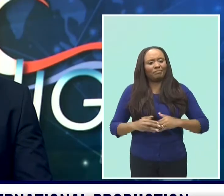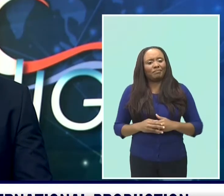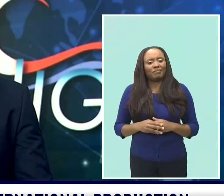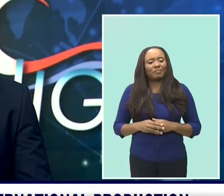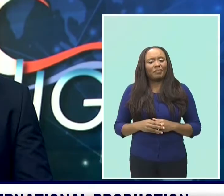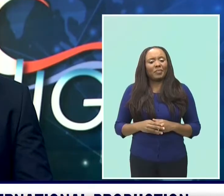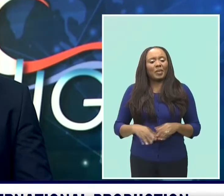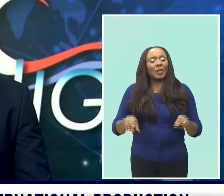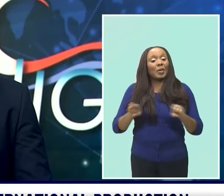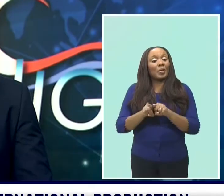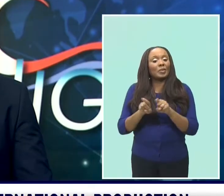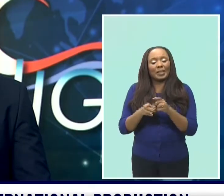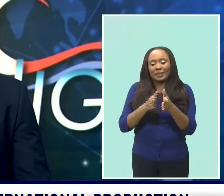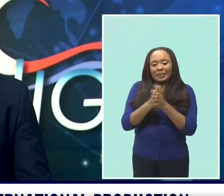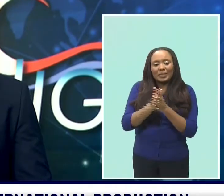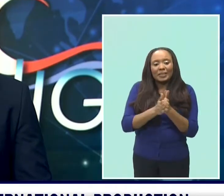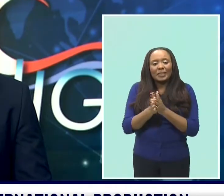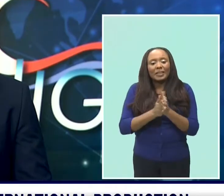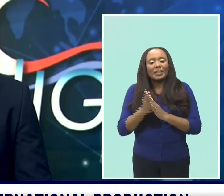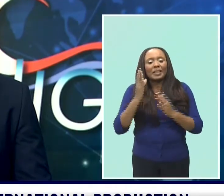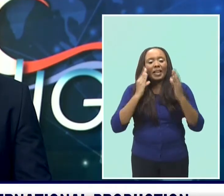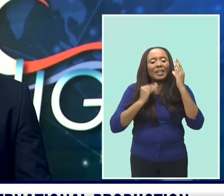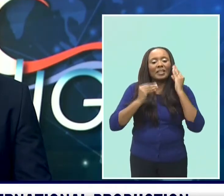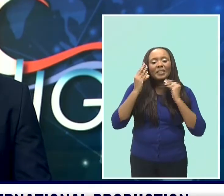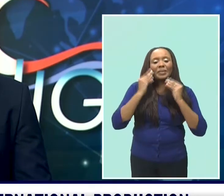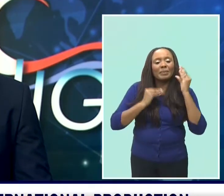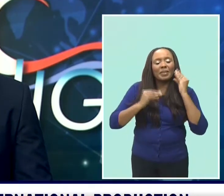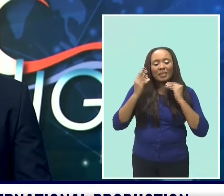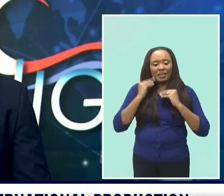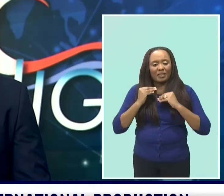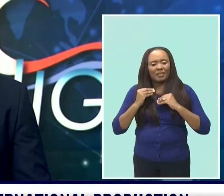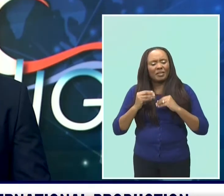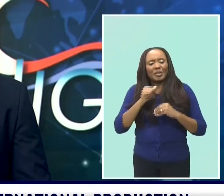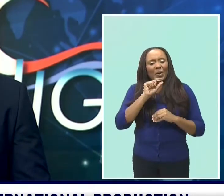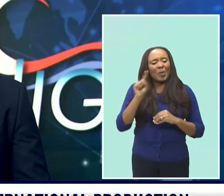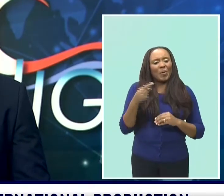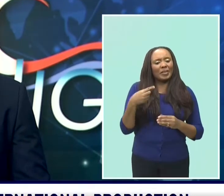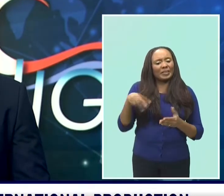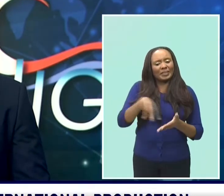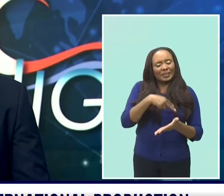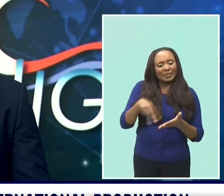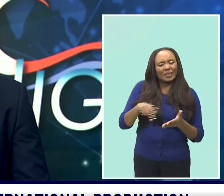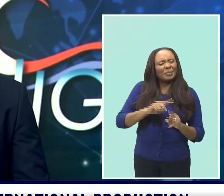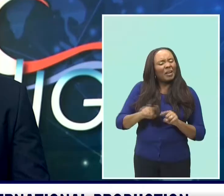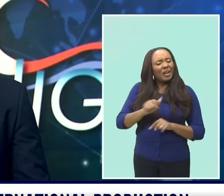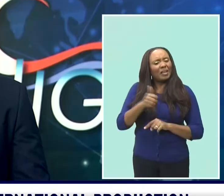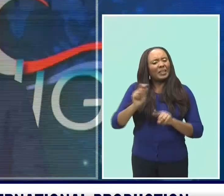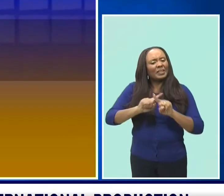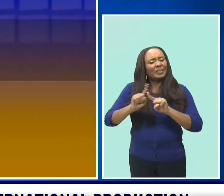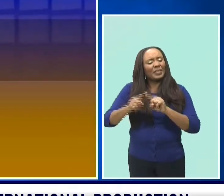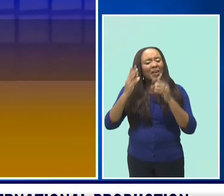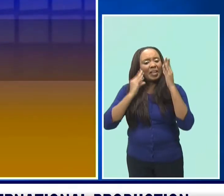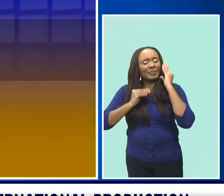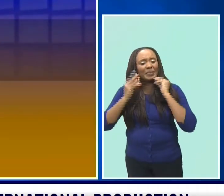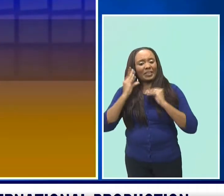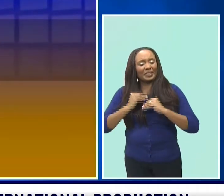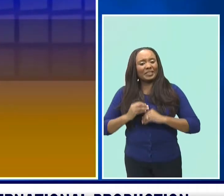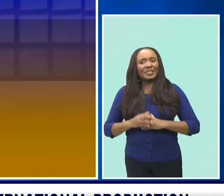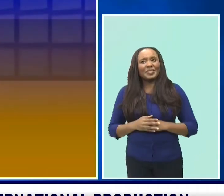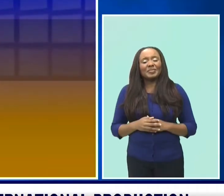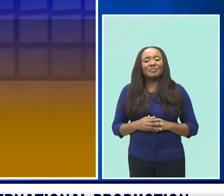And Polion is looking forward to what the experience has to offer other than on the stage. I just